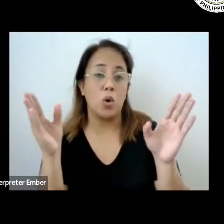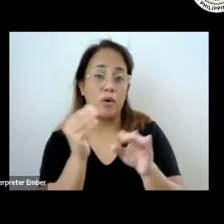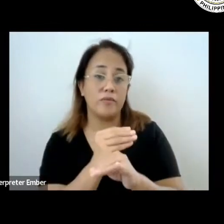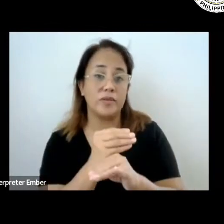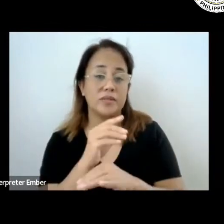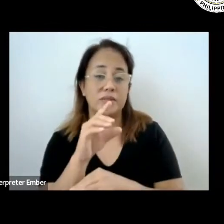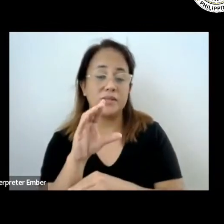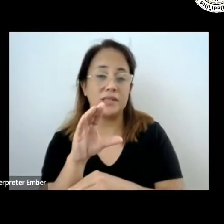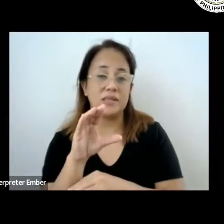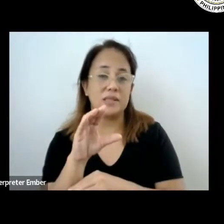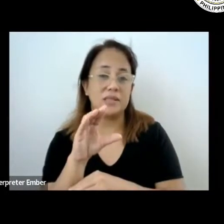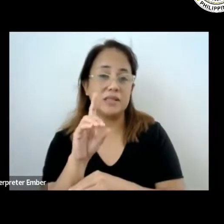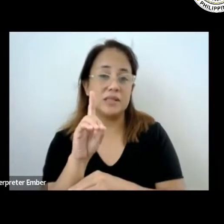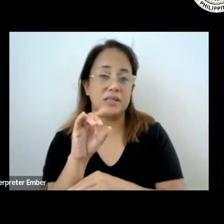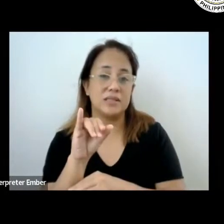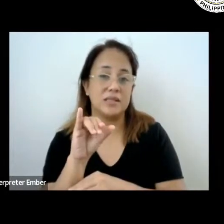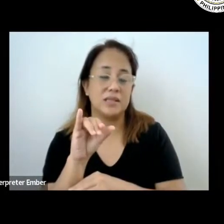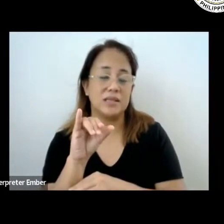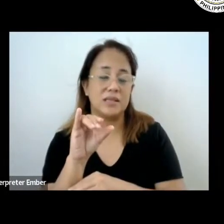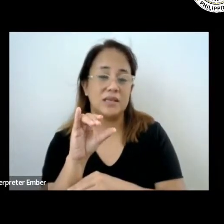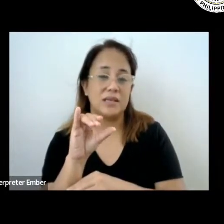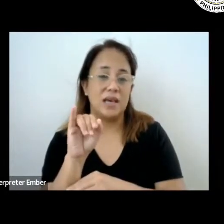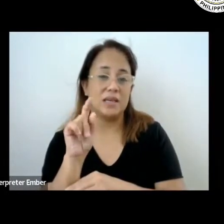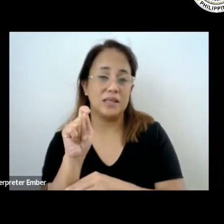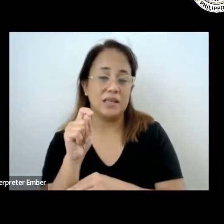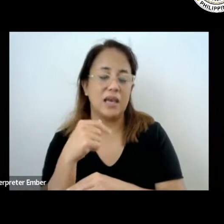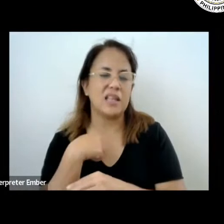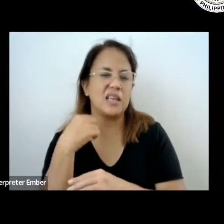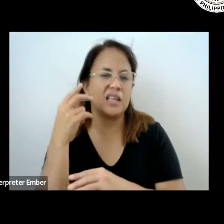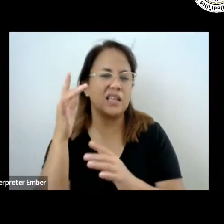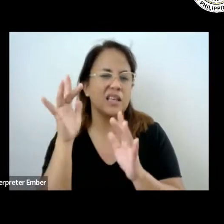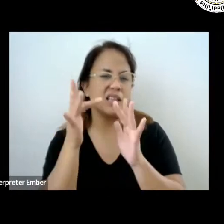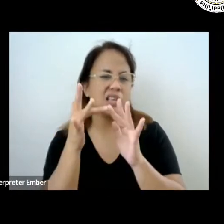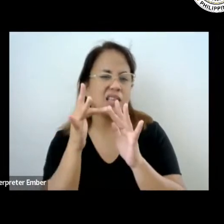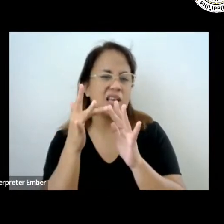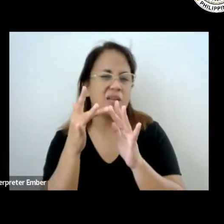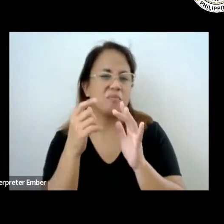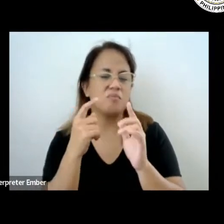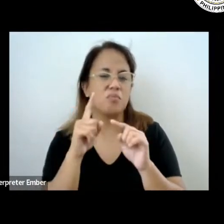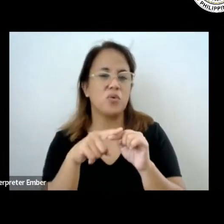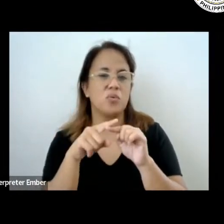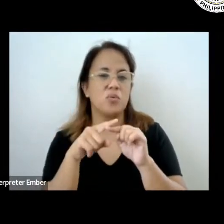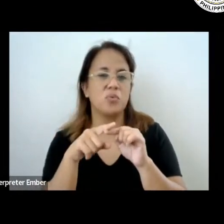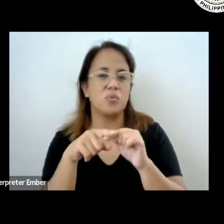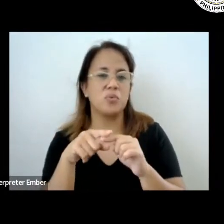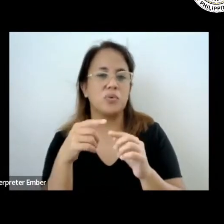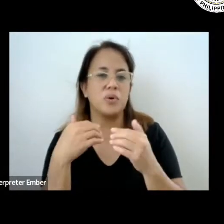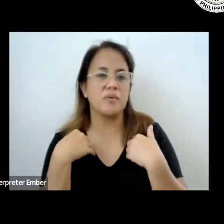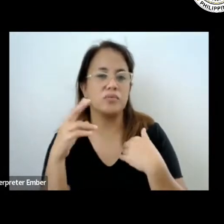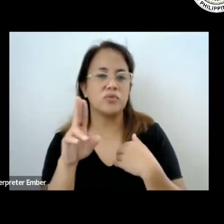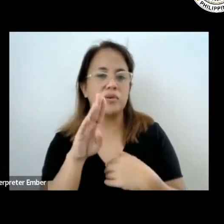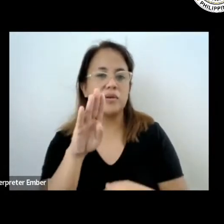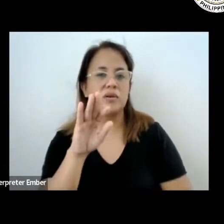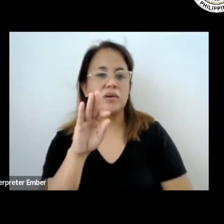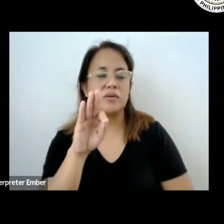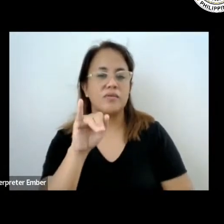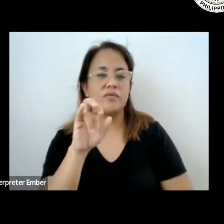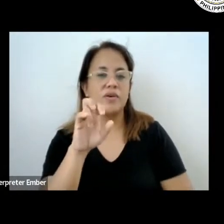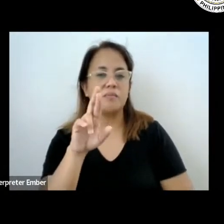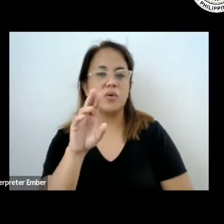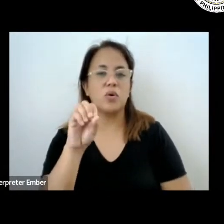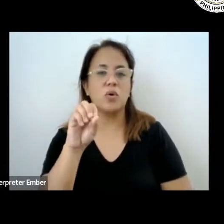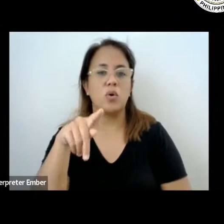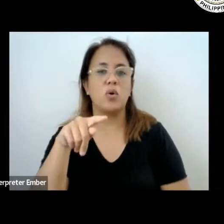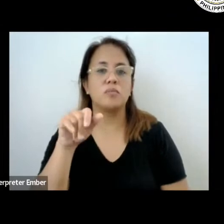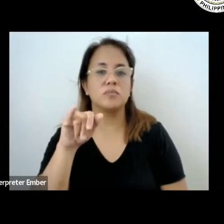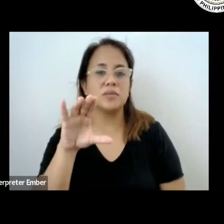and their internet, I believe, Mr. Chair, is more reliable because they will be using fiber optics, and